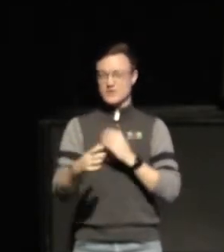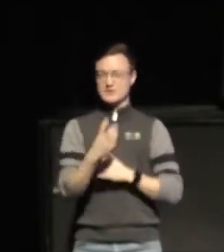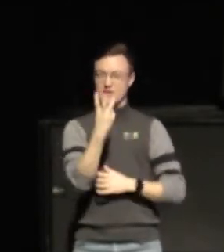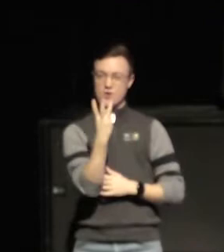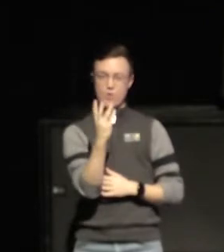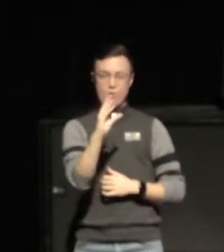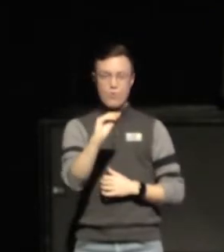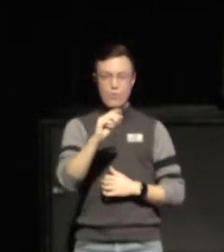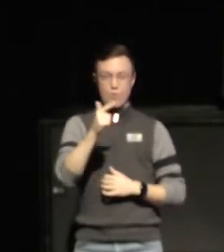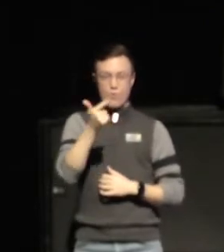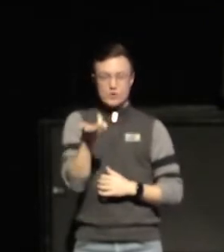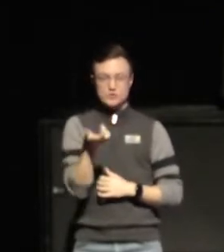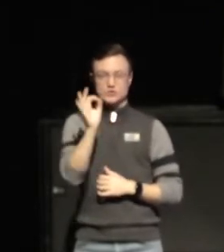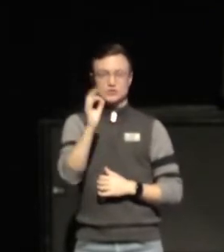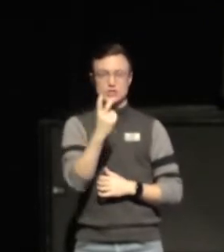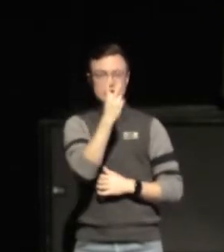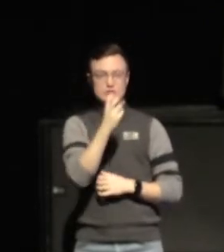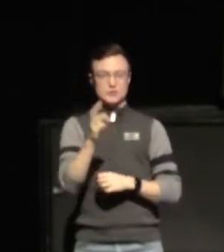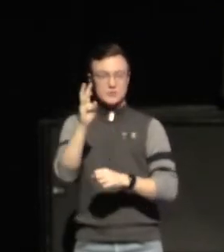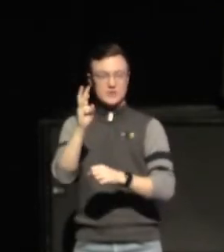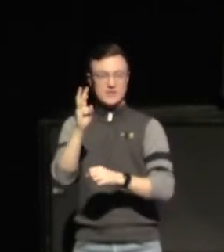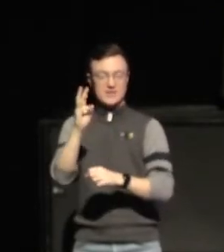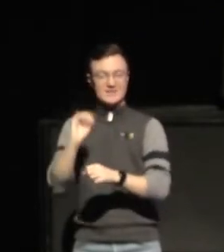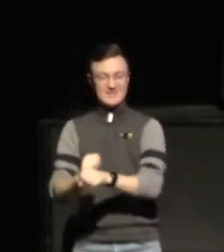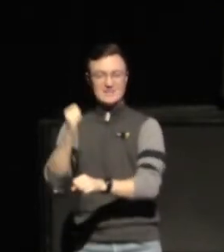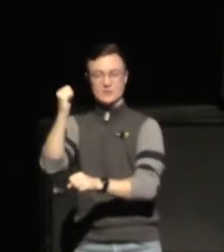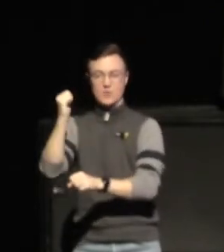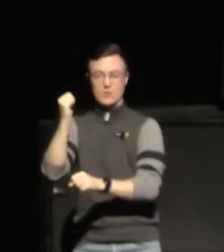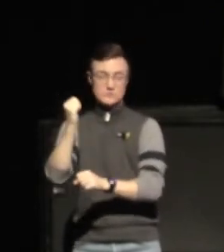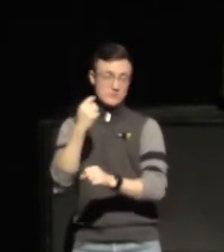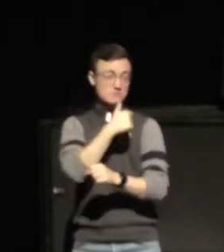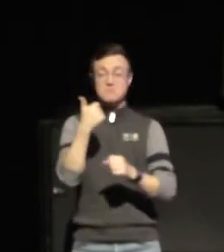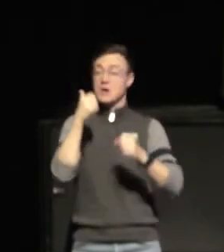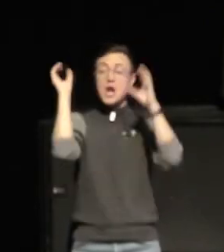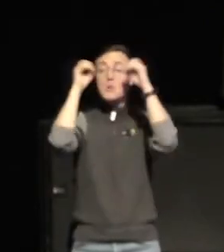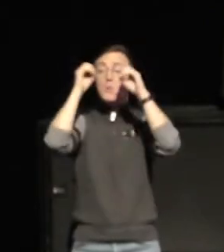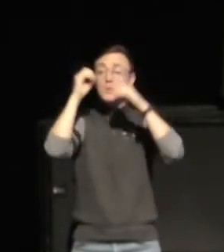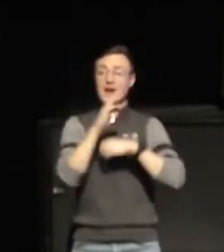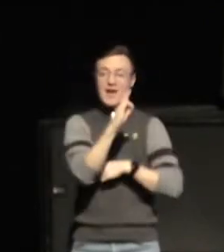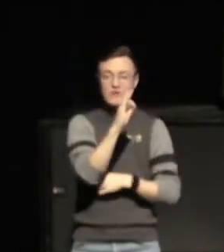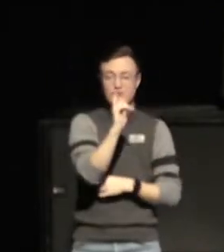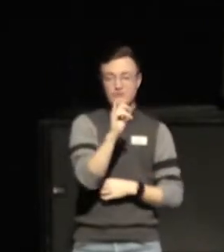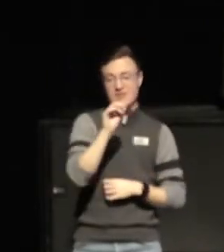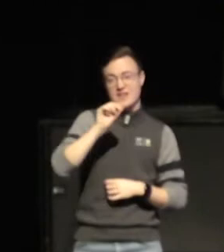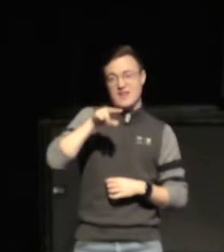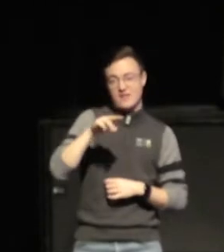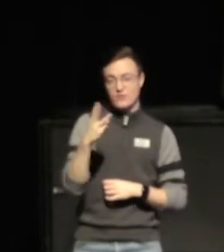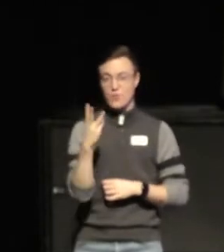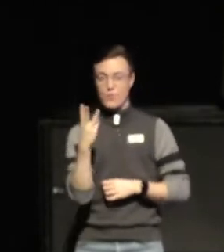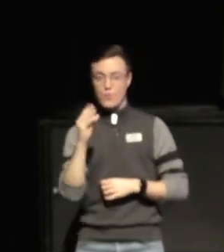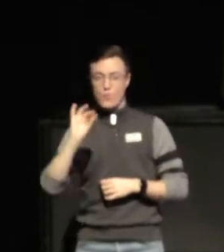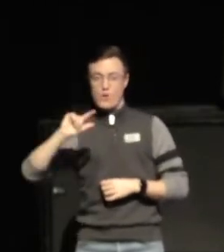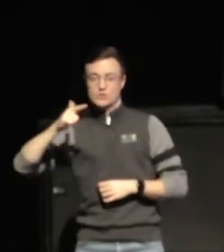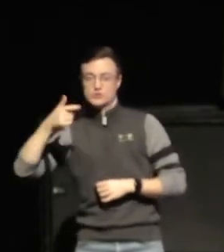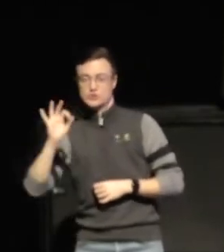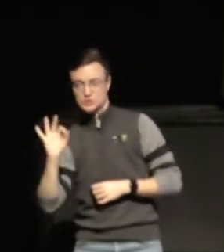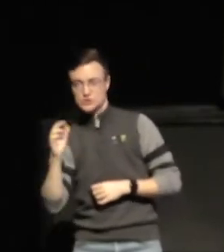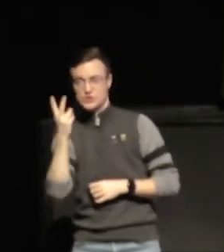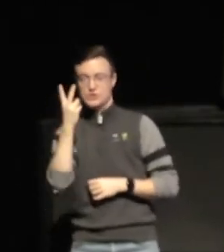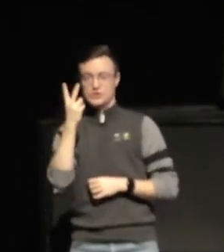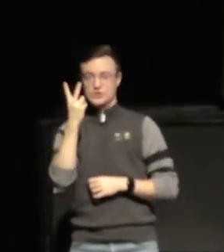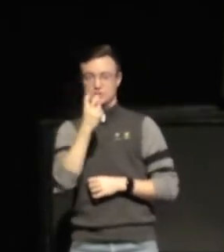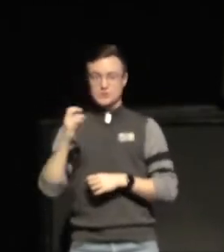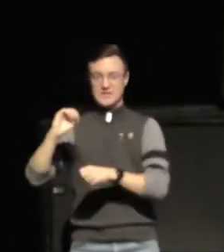so if you search for FIAN and Watch 2019. Yeah. Thank you. That was some of my